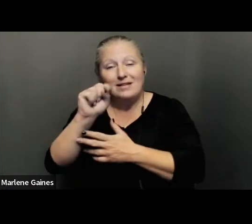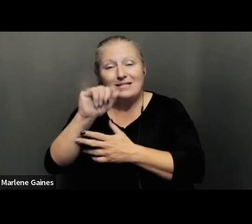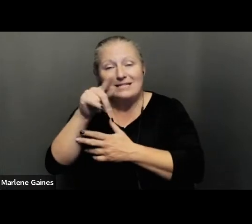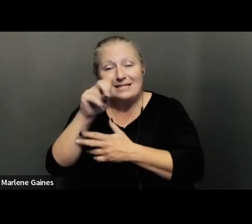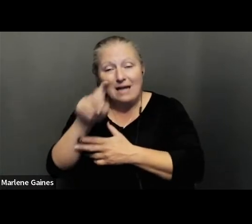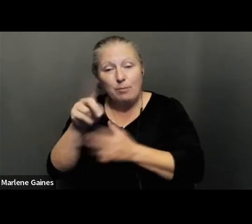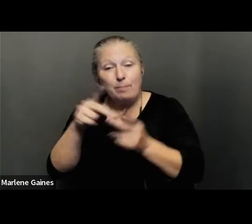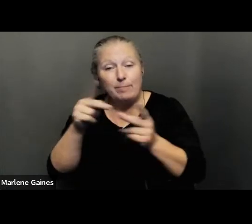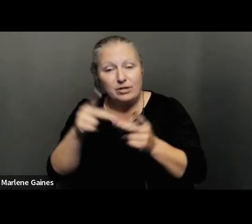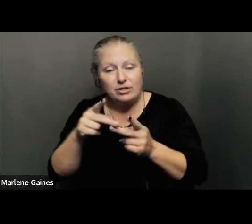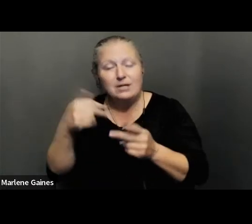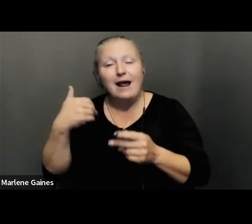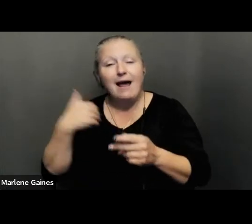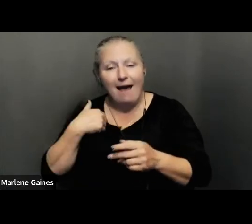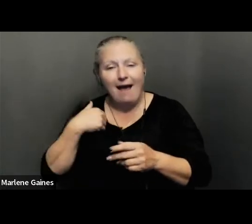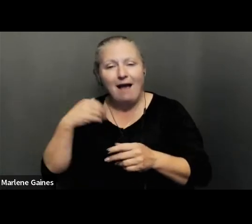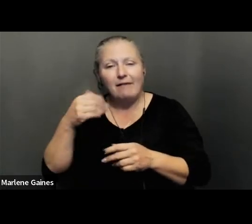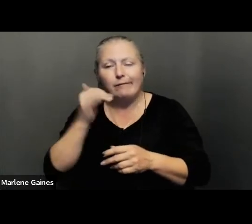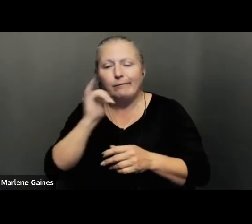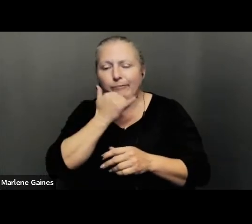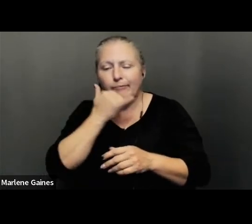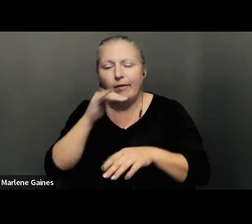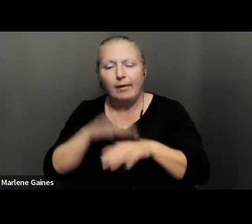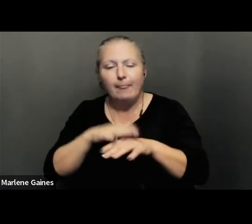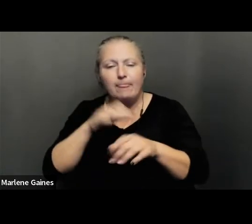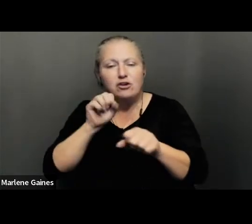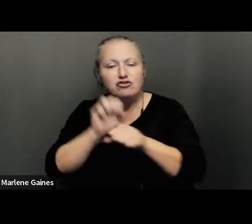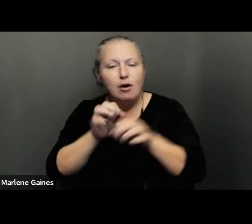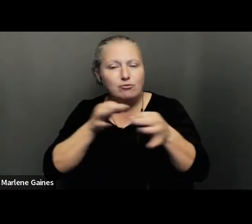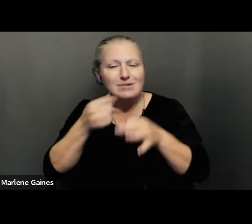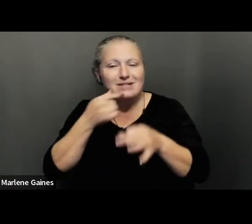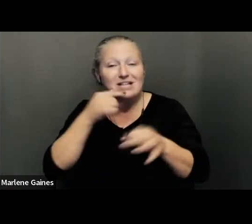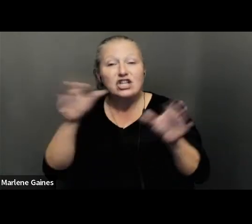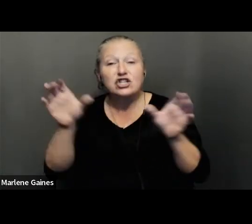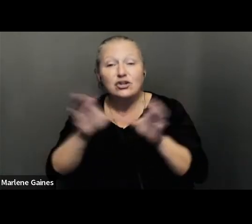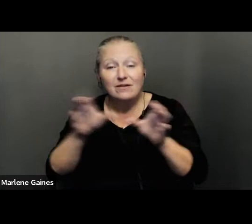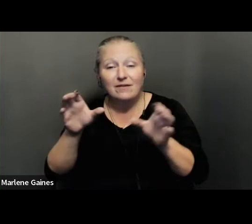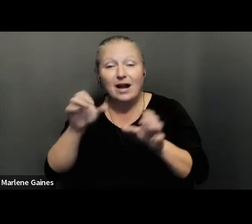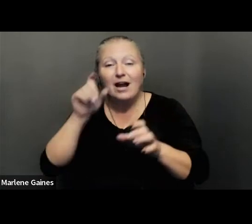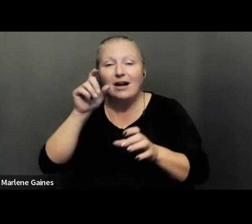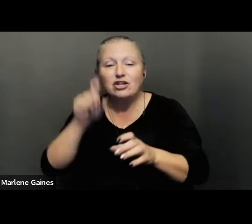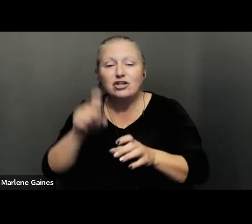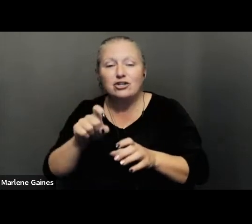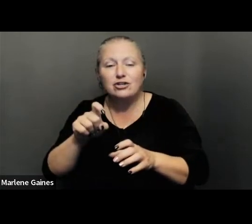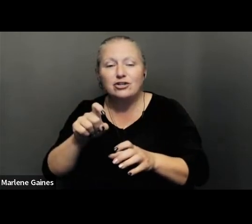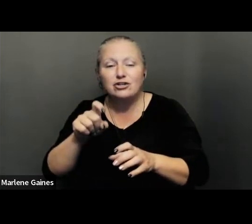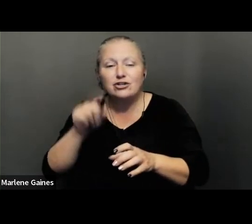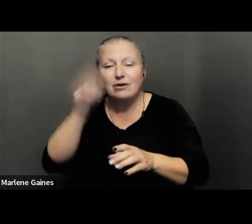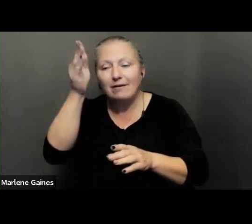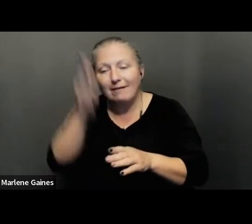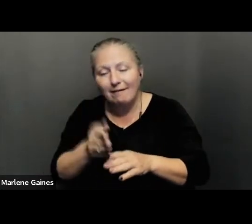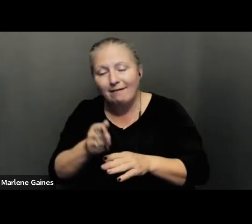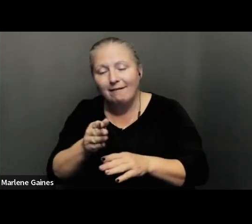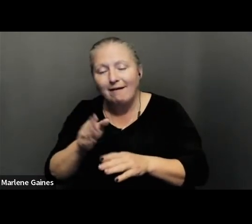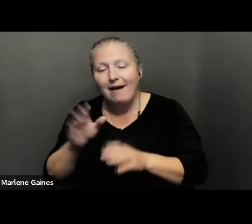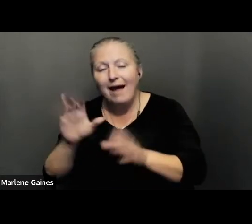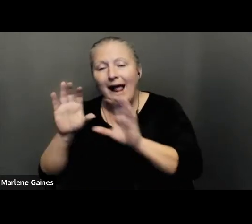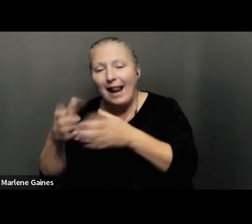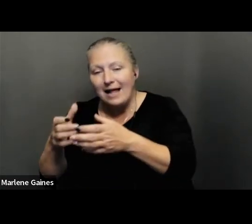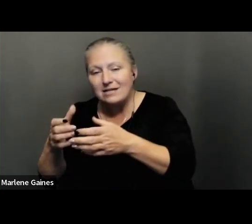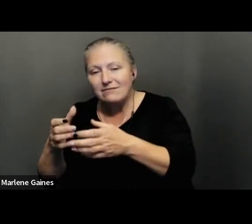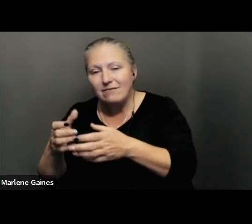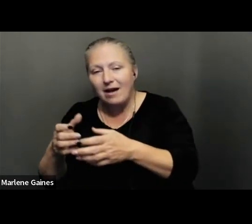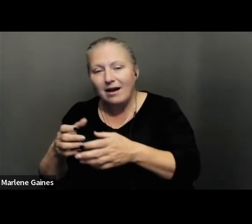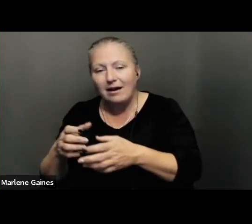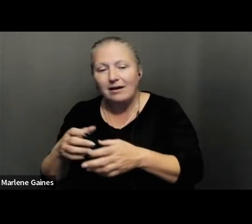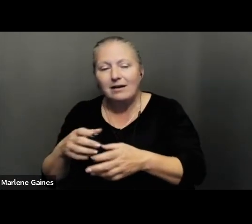there was a typo in the job description where it said certificate. It should have been certificate/classified. So if